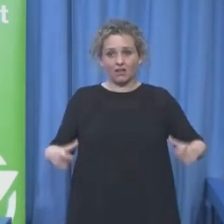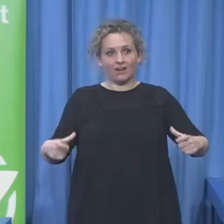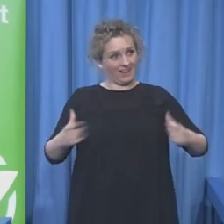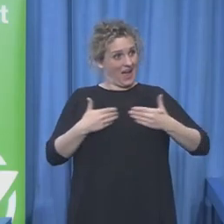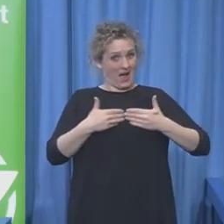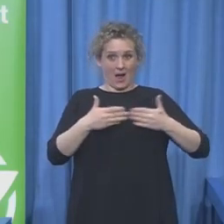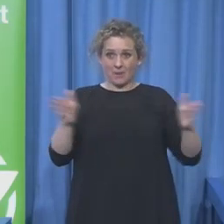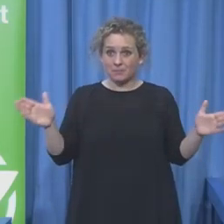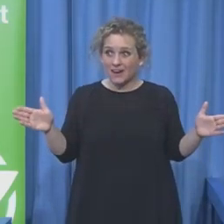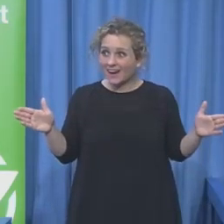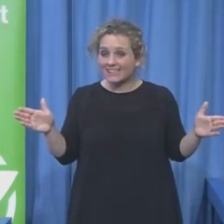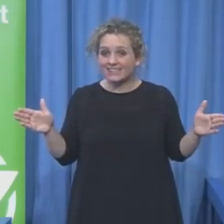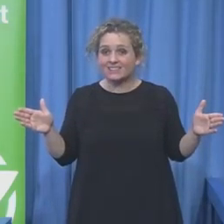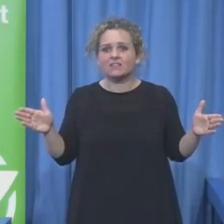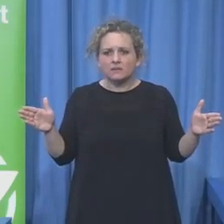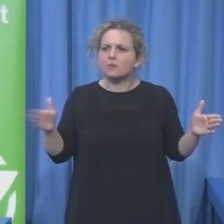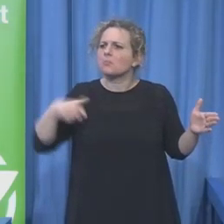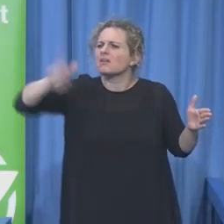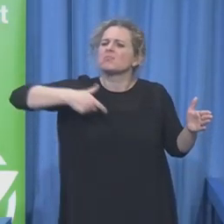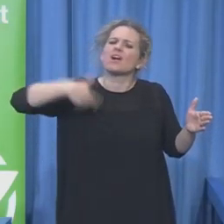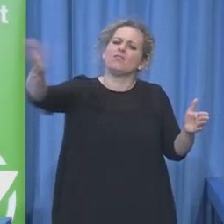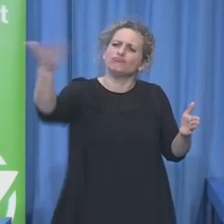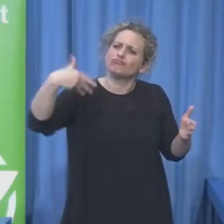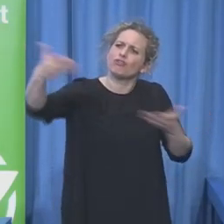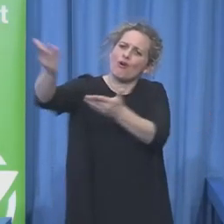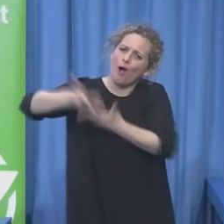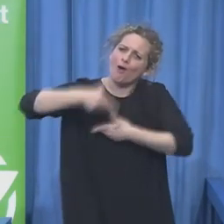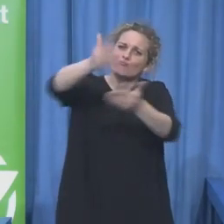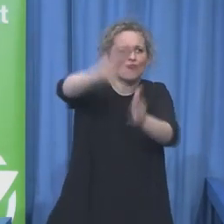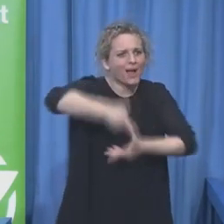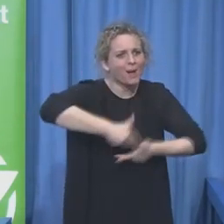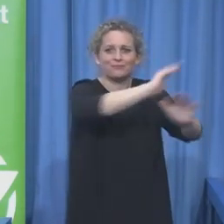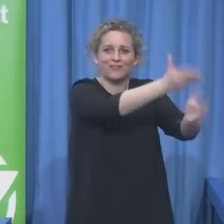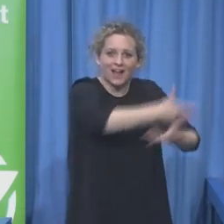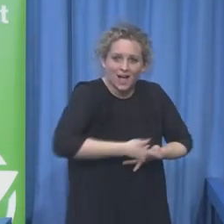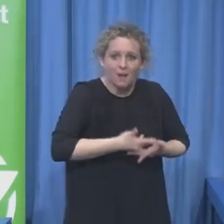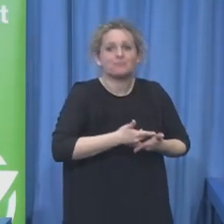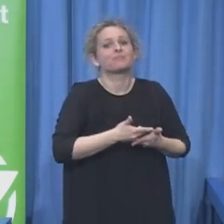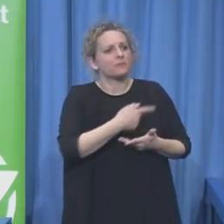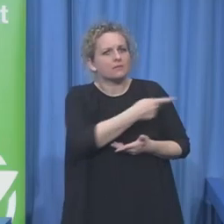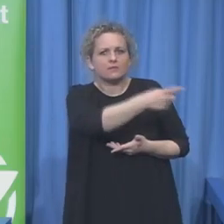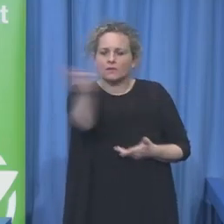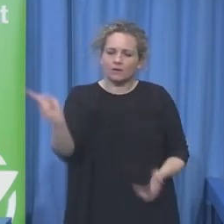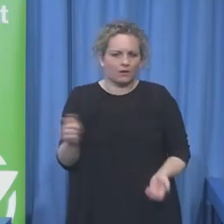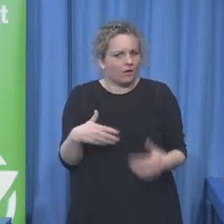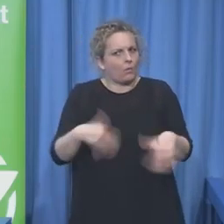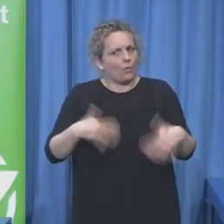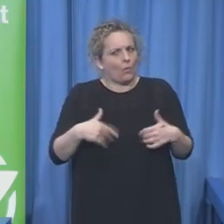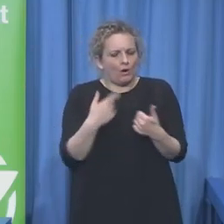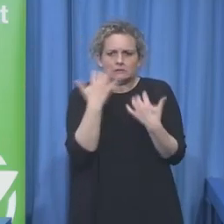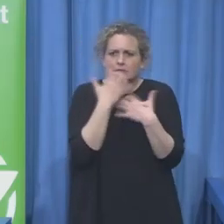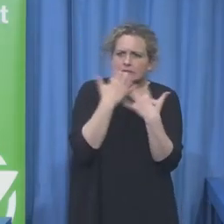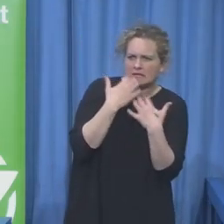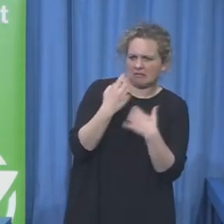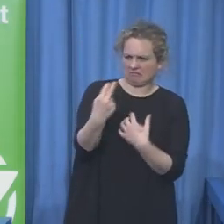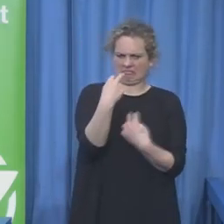develop. And they see people with intellectual disabilities going in exactly in the same place in the